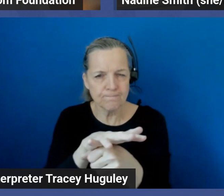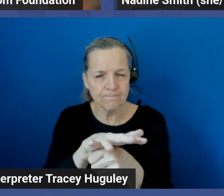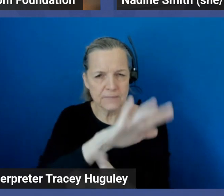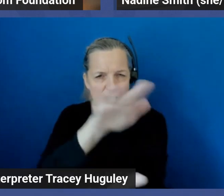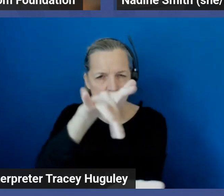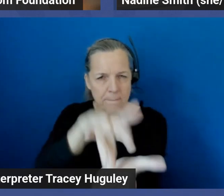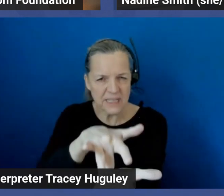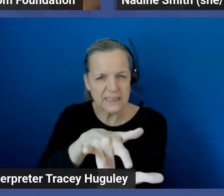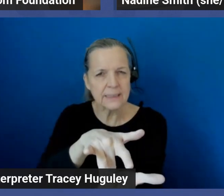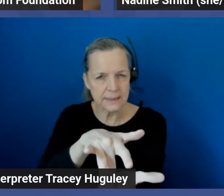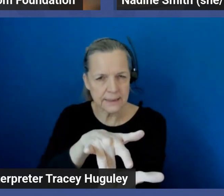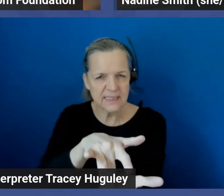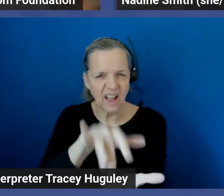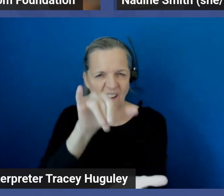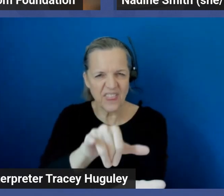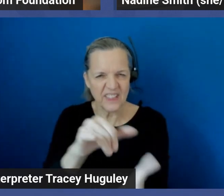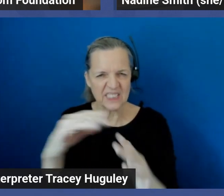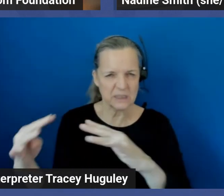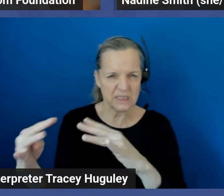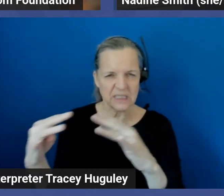this, where we can